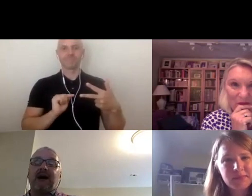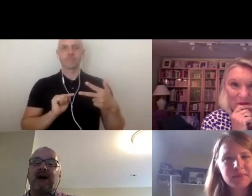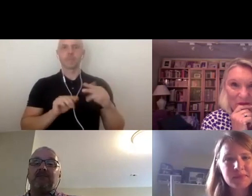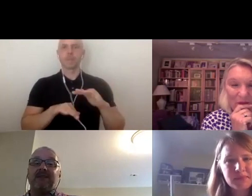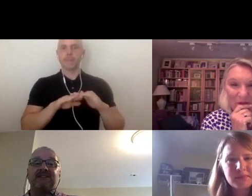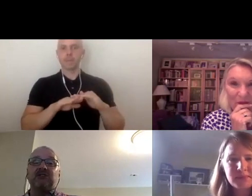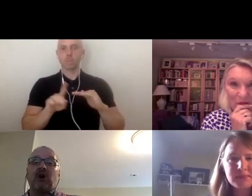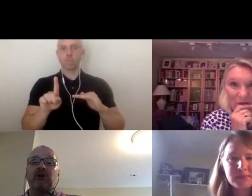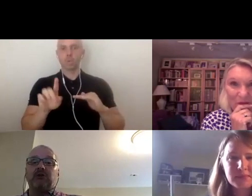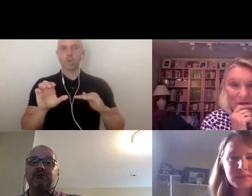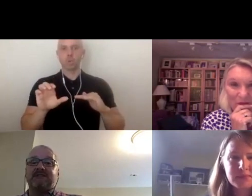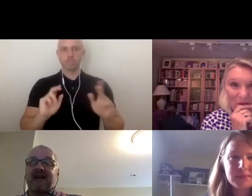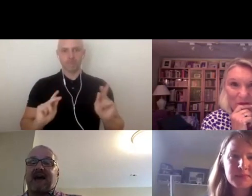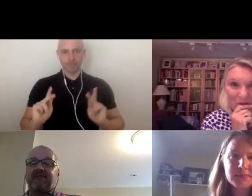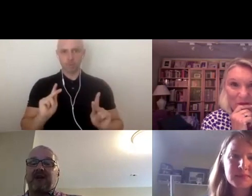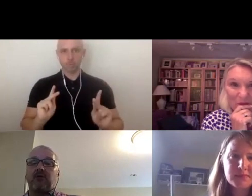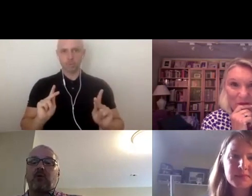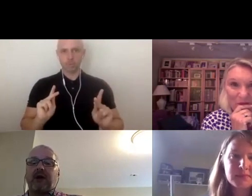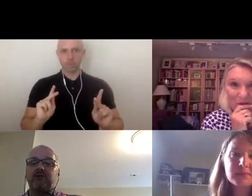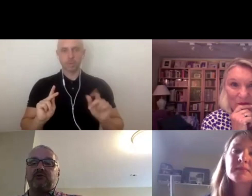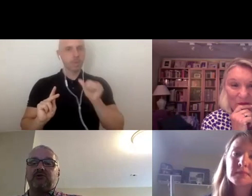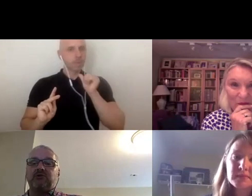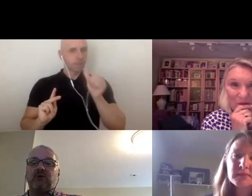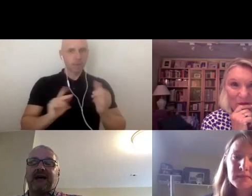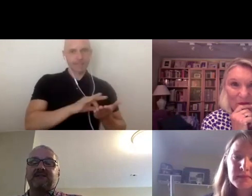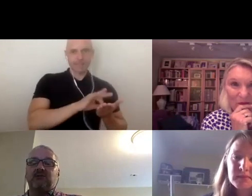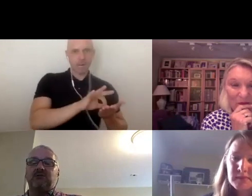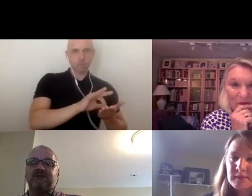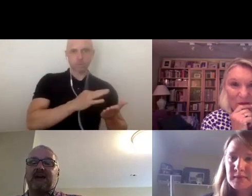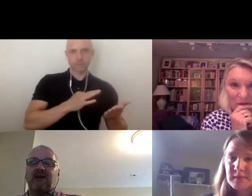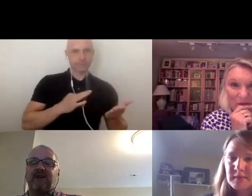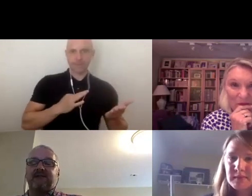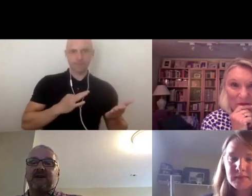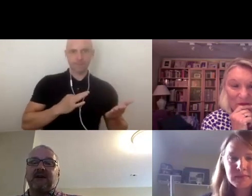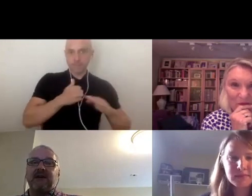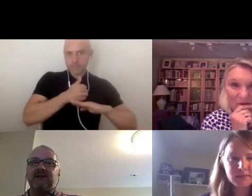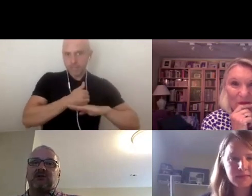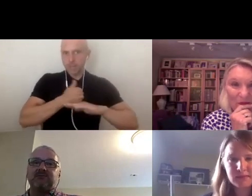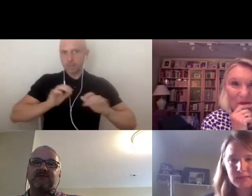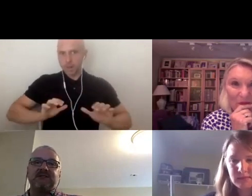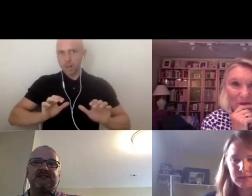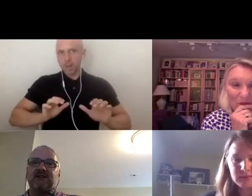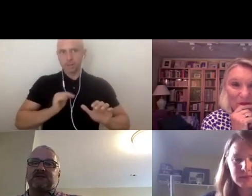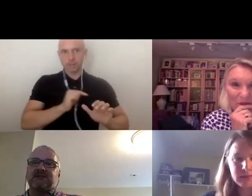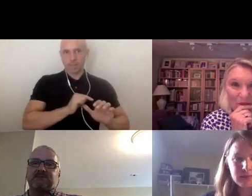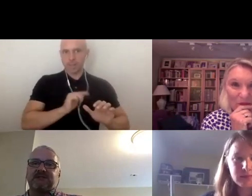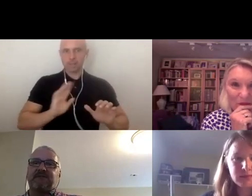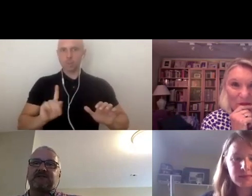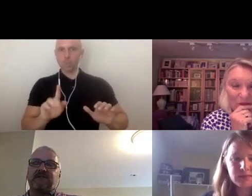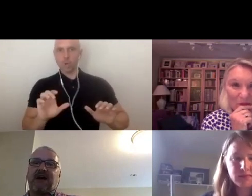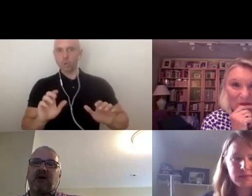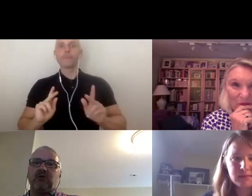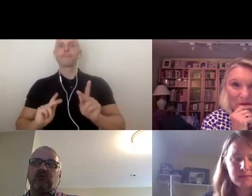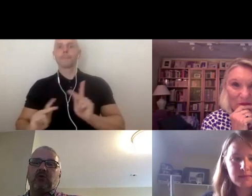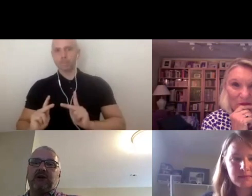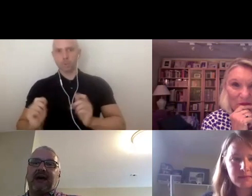people. That does not include the staff that are required to execute said event. In terms of the details and the specifics